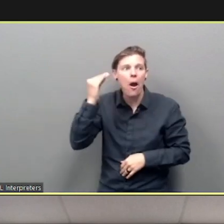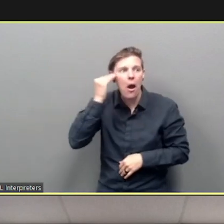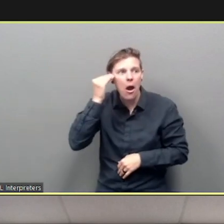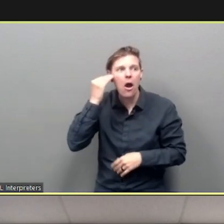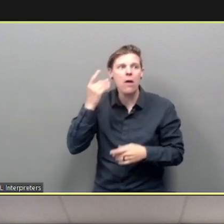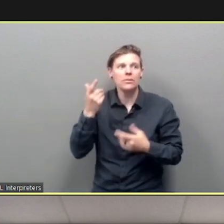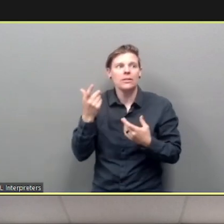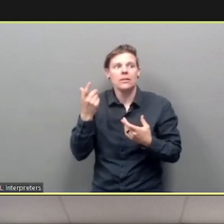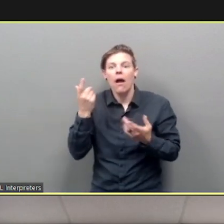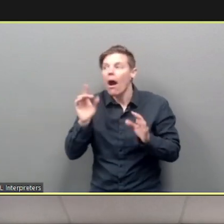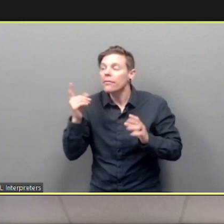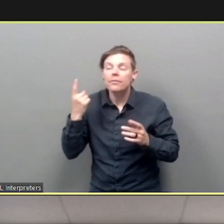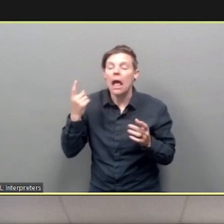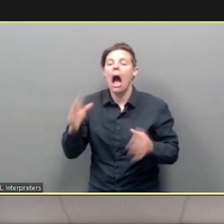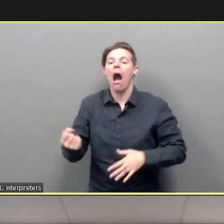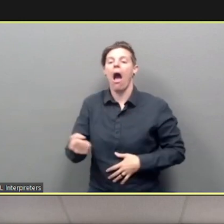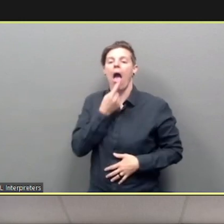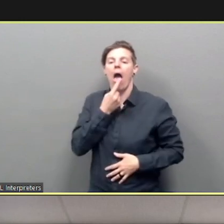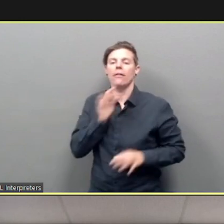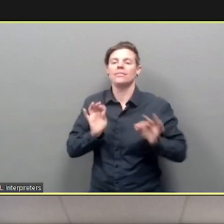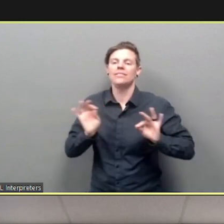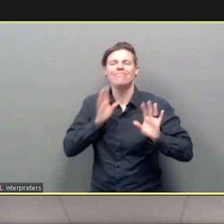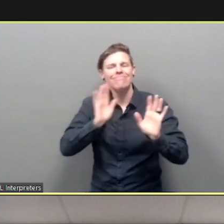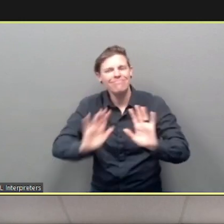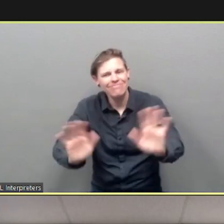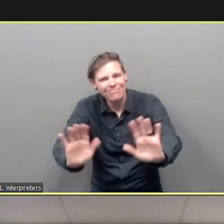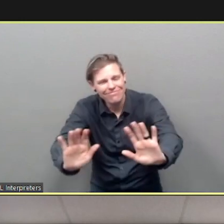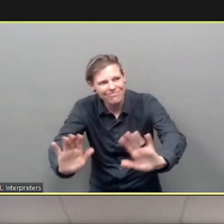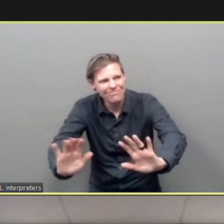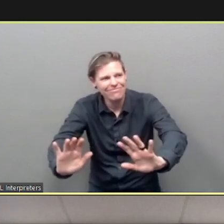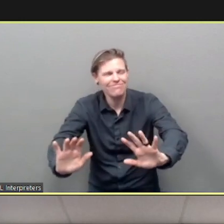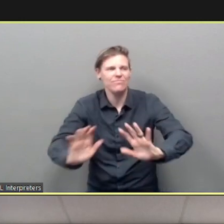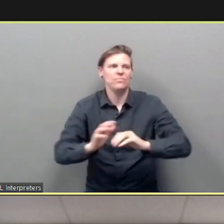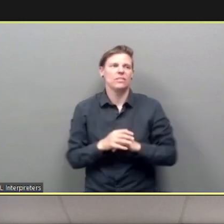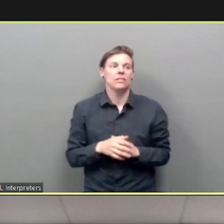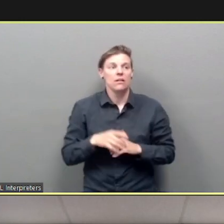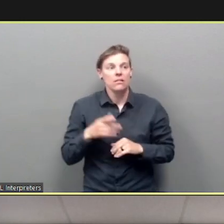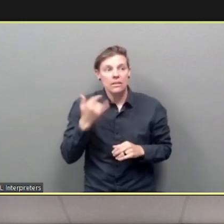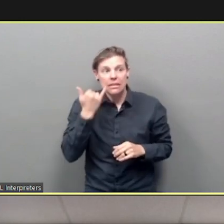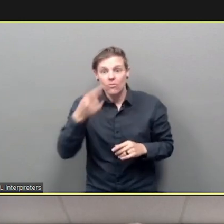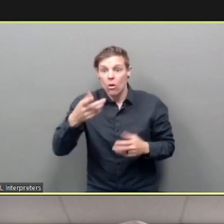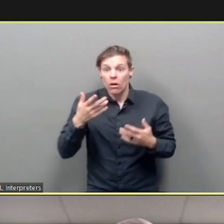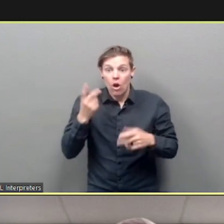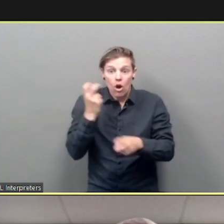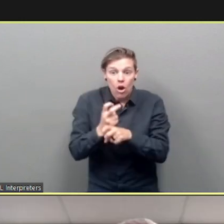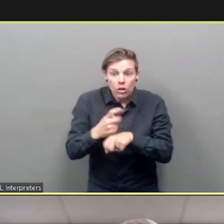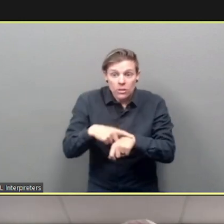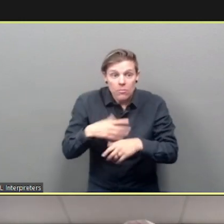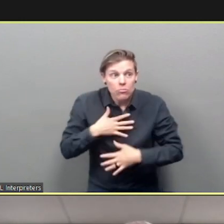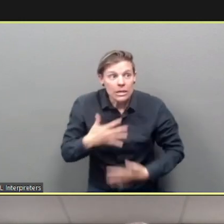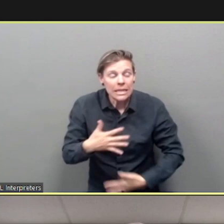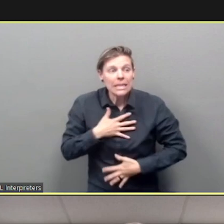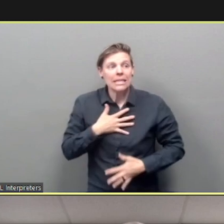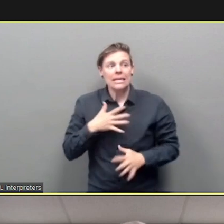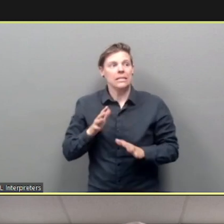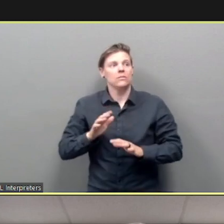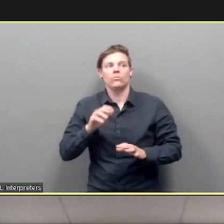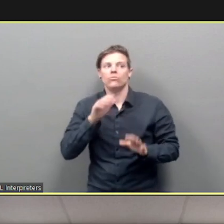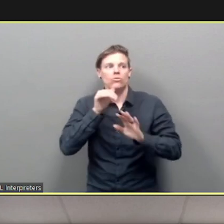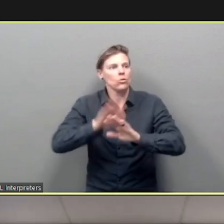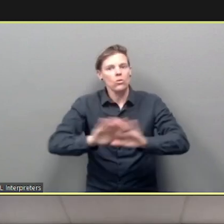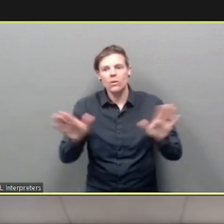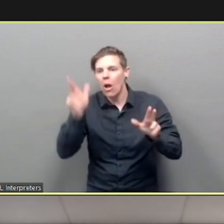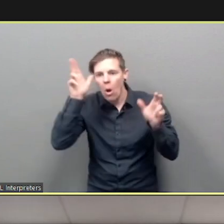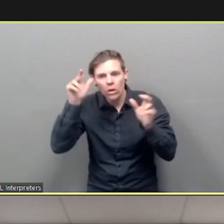treatment. You know, if you have COVID and you're very short of breath and you're starting to turn blue, you do not need ivermectin. You need to call